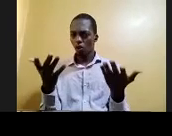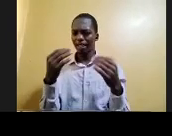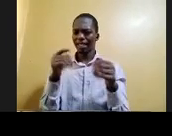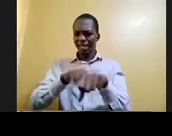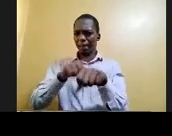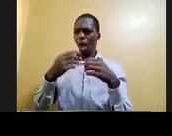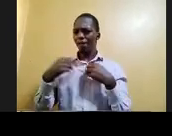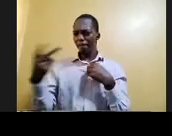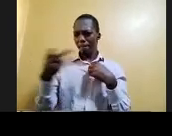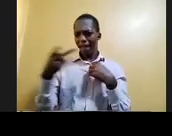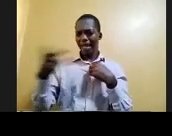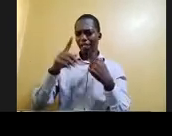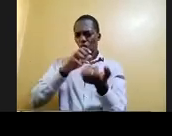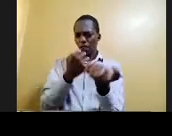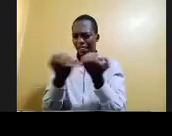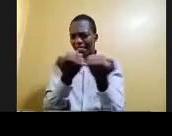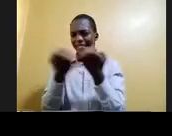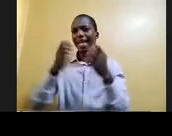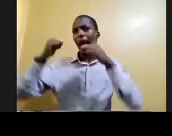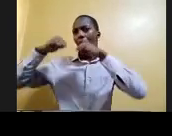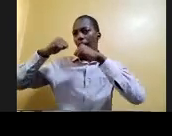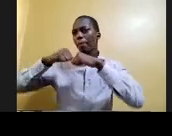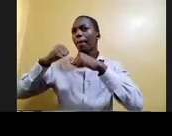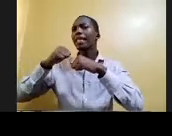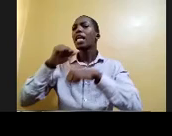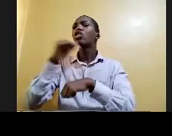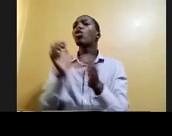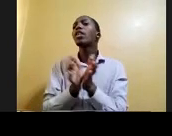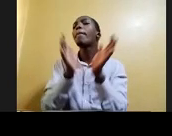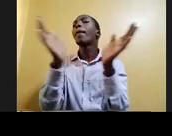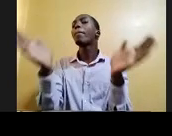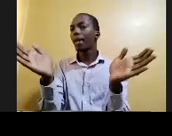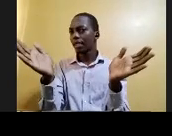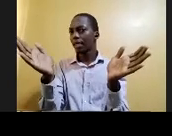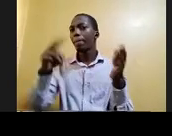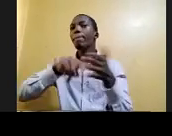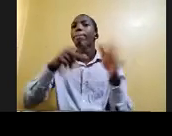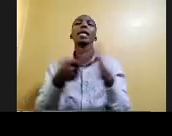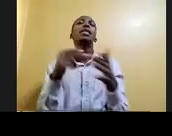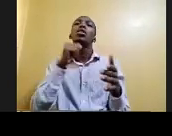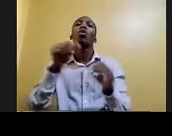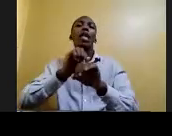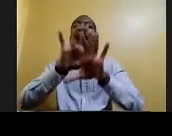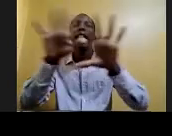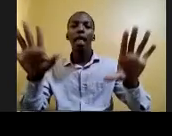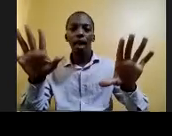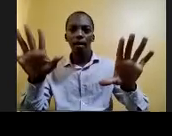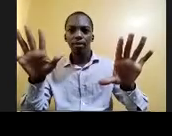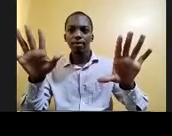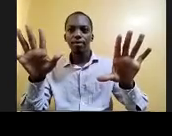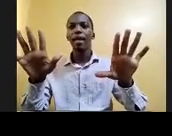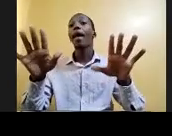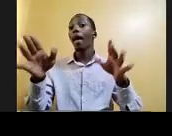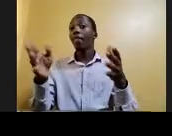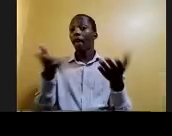the negotiations tend to be not in the public domain, so they're not particularly transparent. And the content of these bilateral